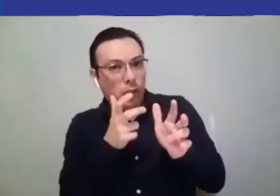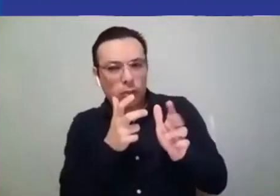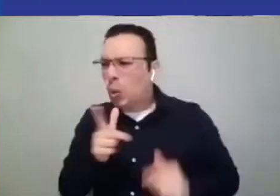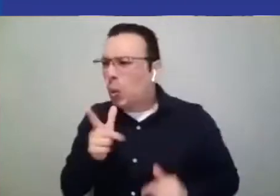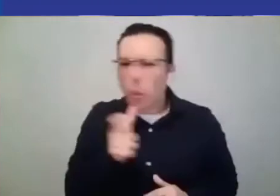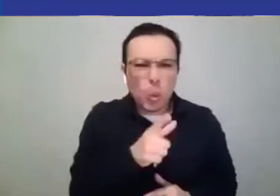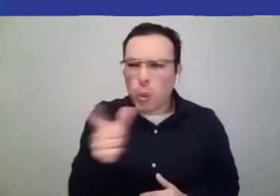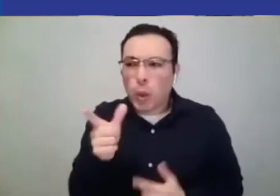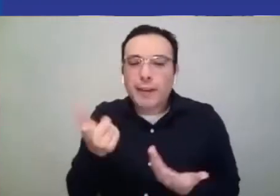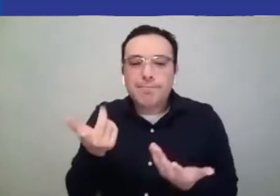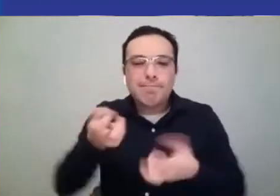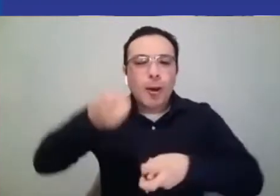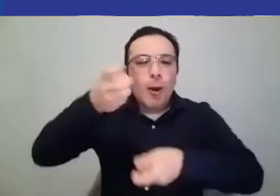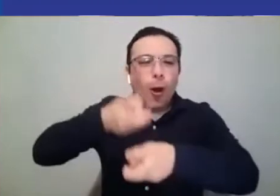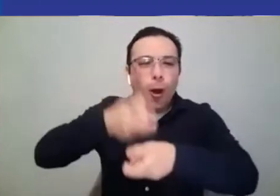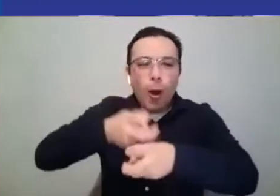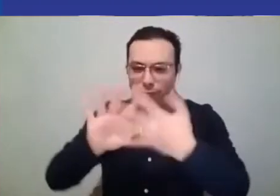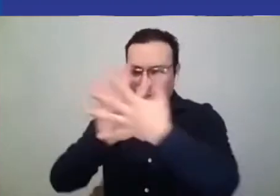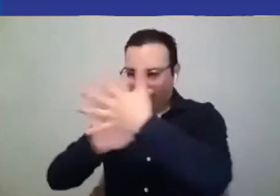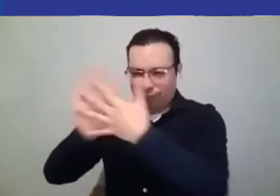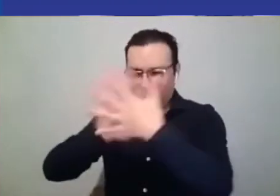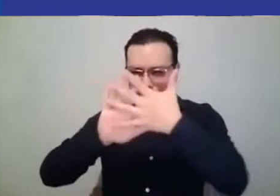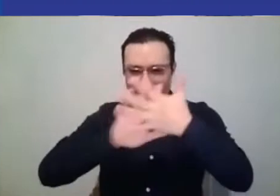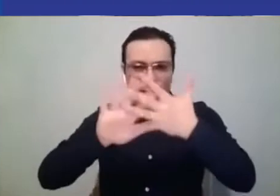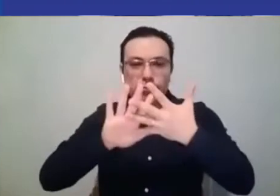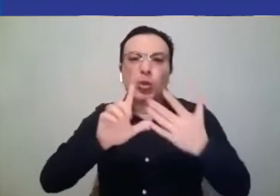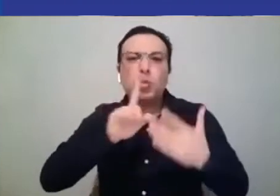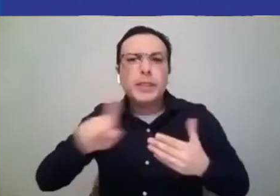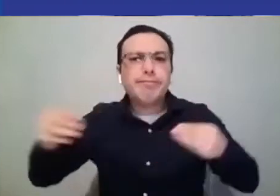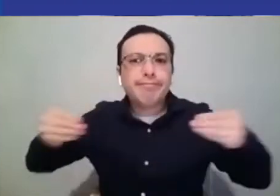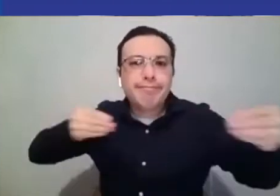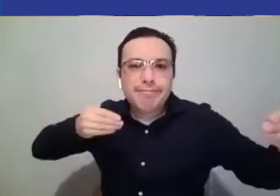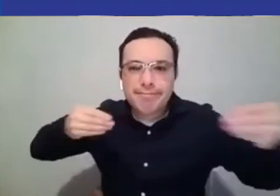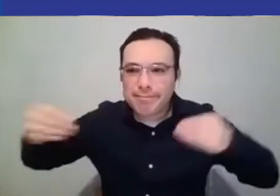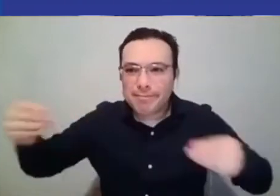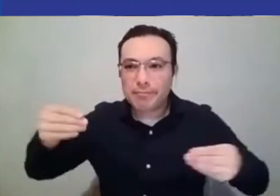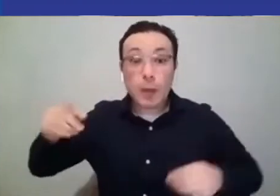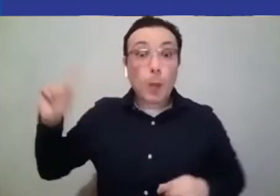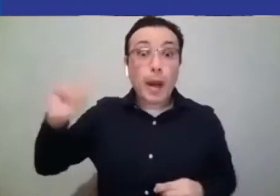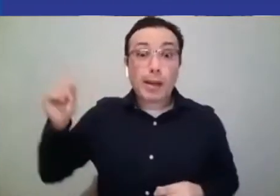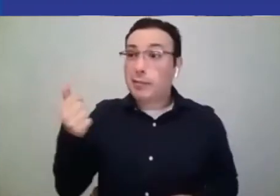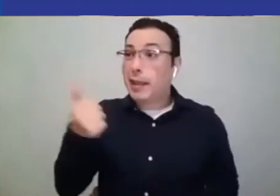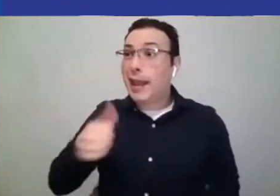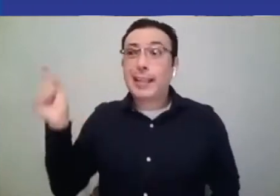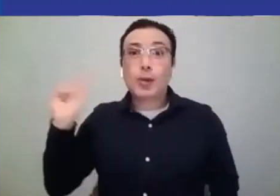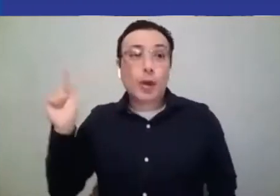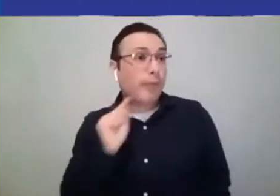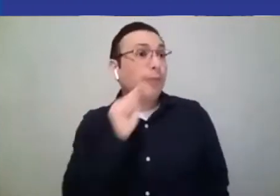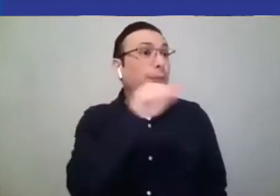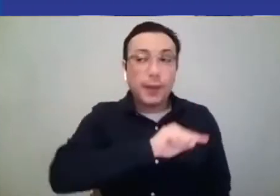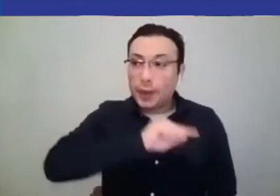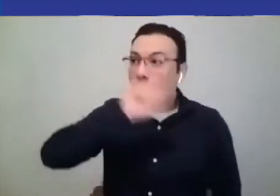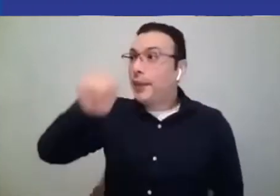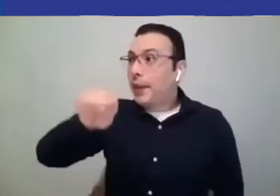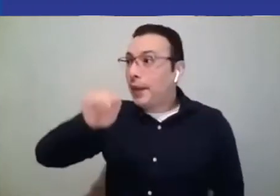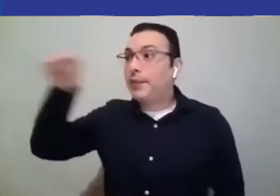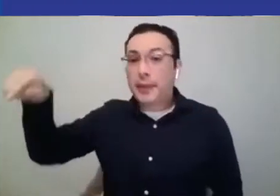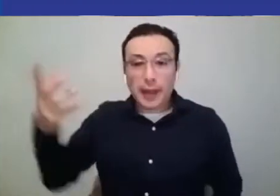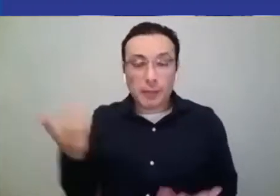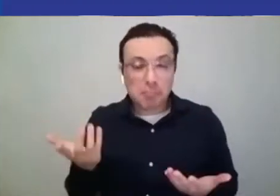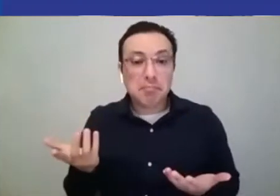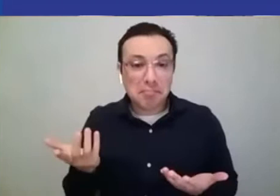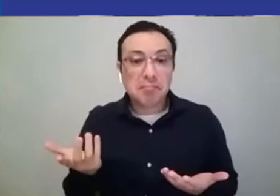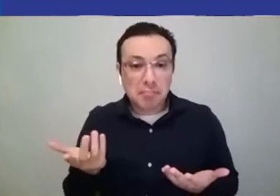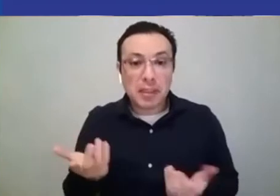is undefined. And you can take that wherever you want it to be. And so your level